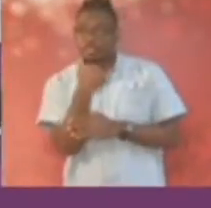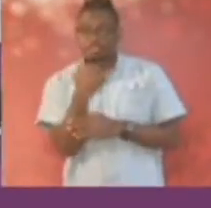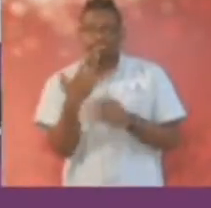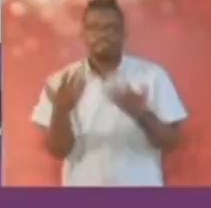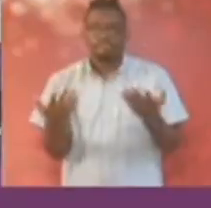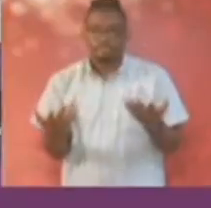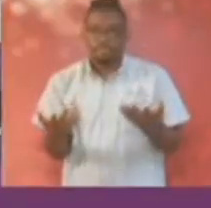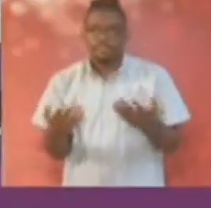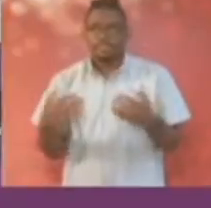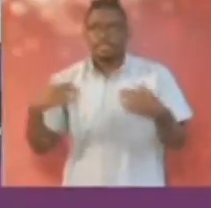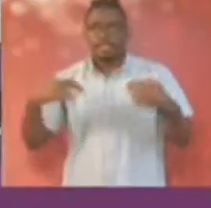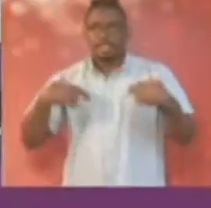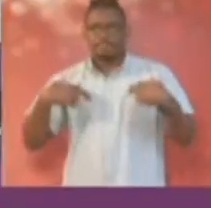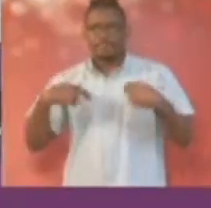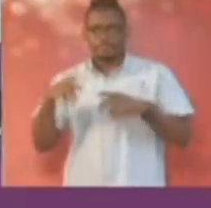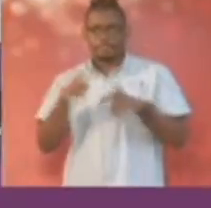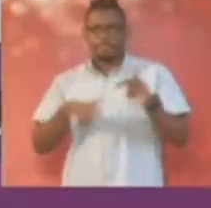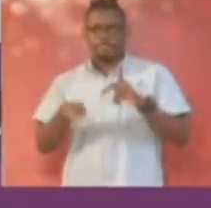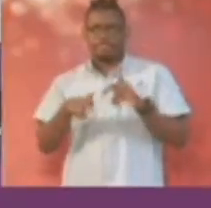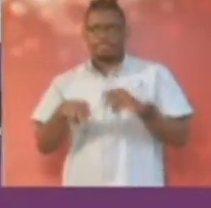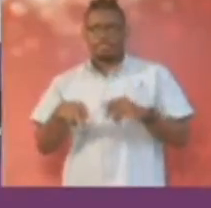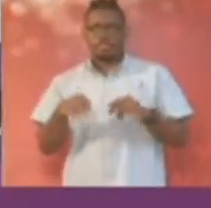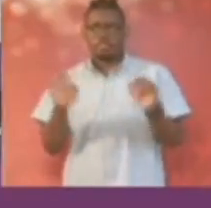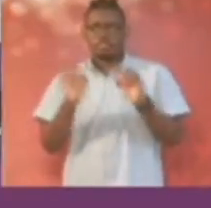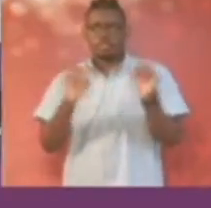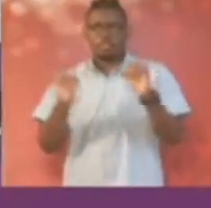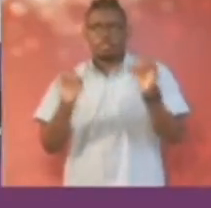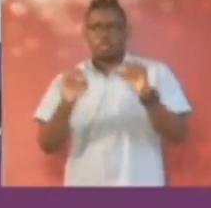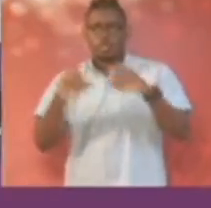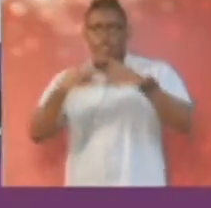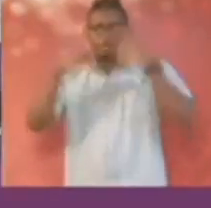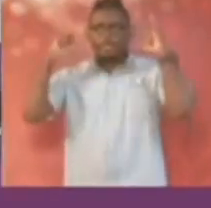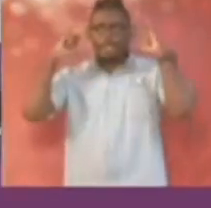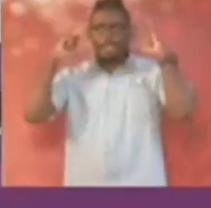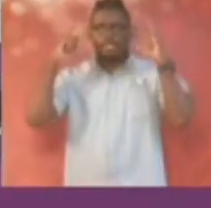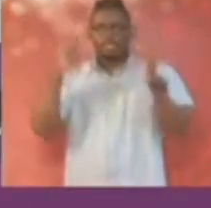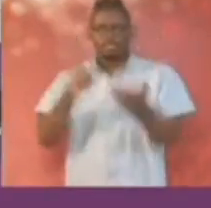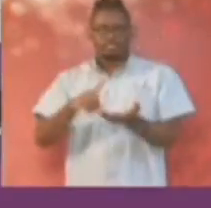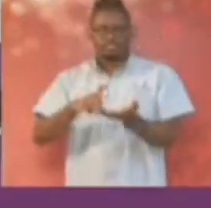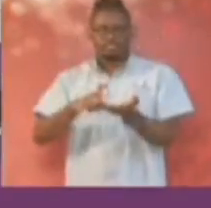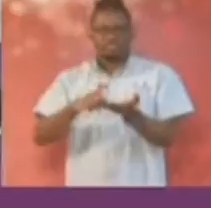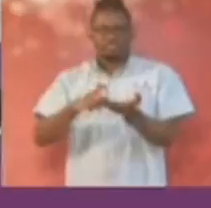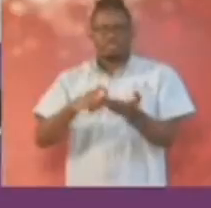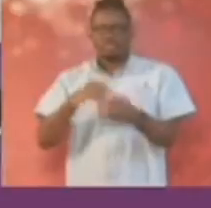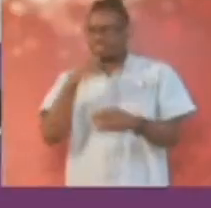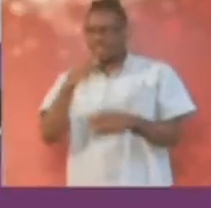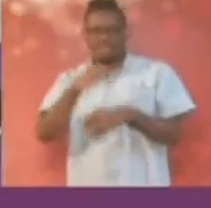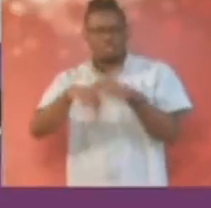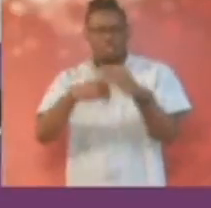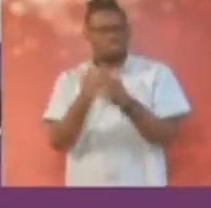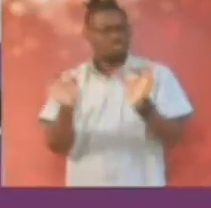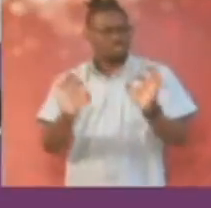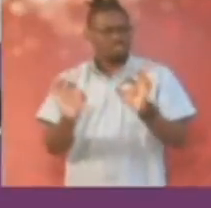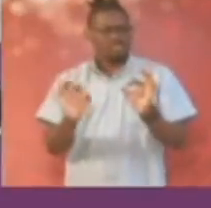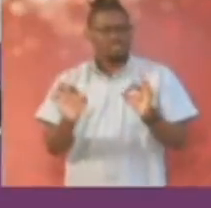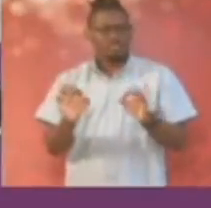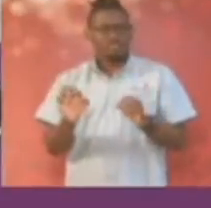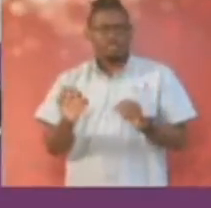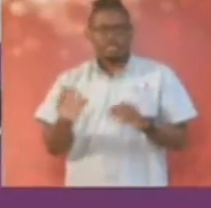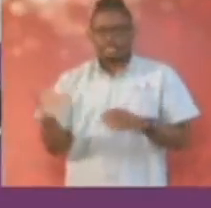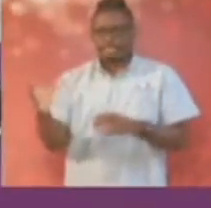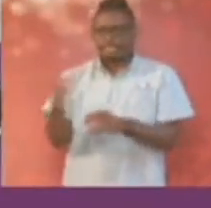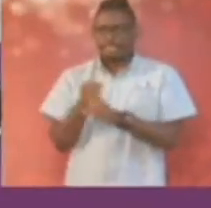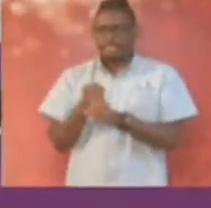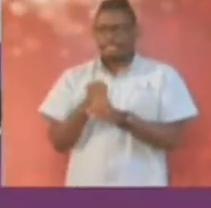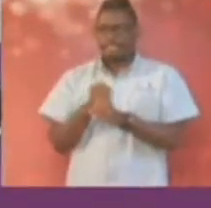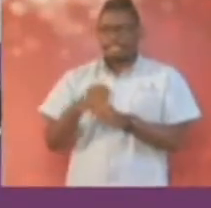having customers coming. It's a very busy place. Customers coming in, they're not sanitizing, washing their hands. Also, the condiments are now in a common